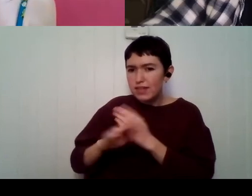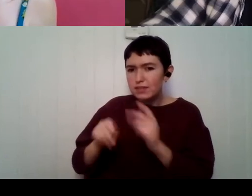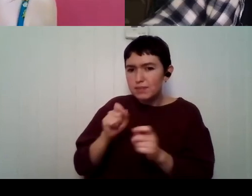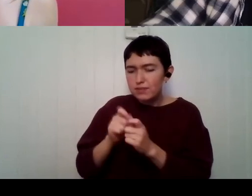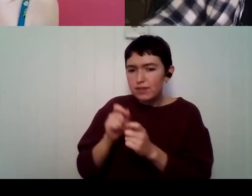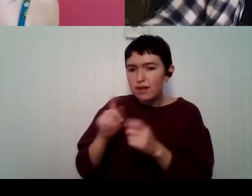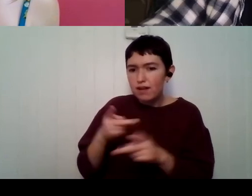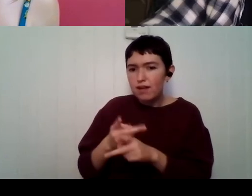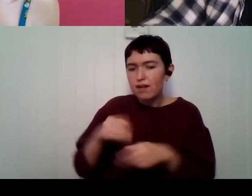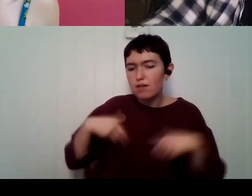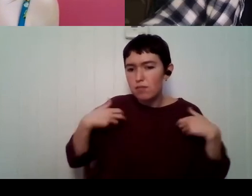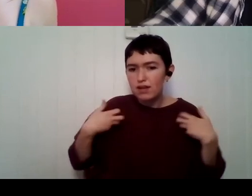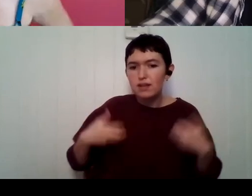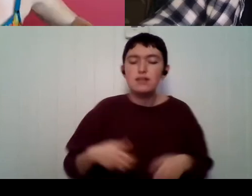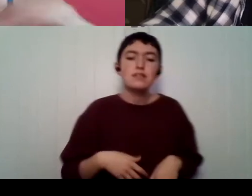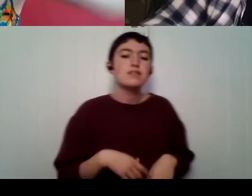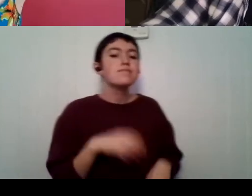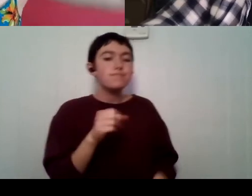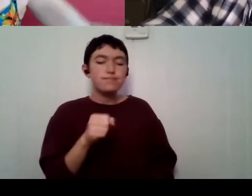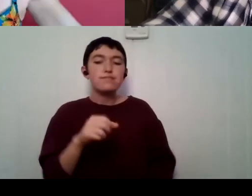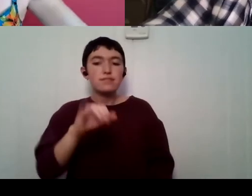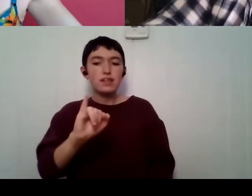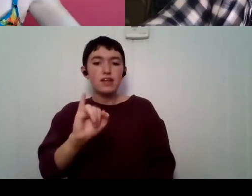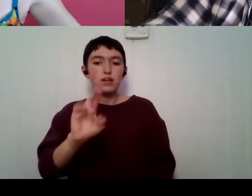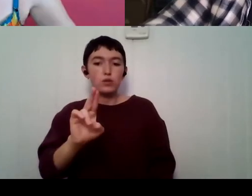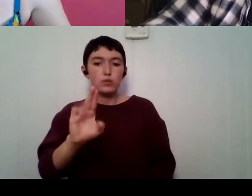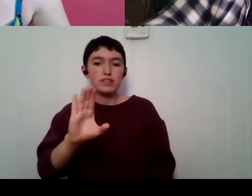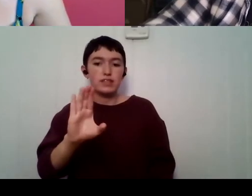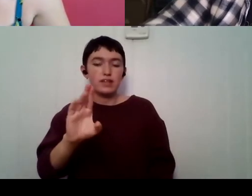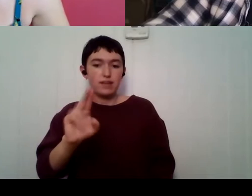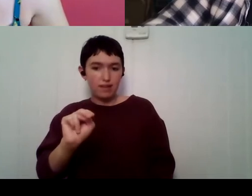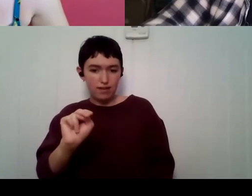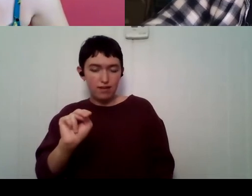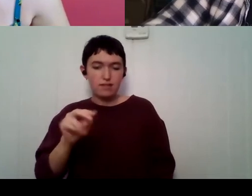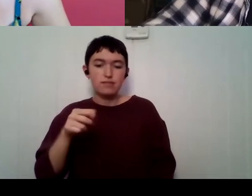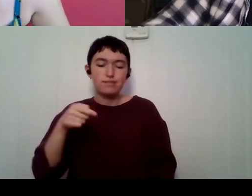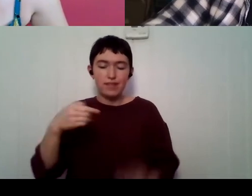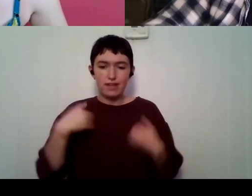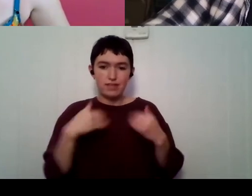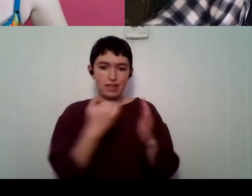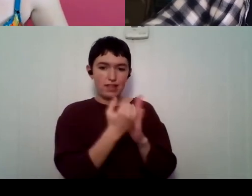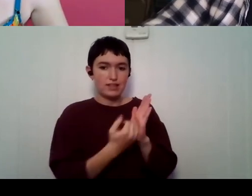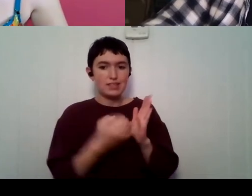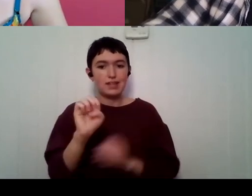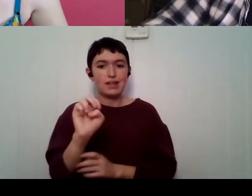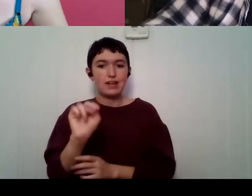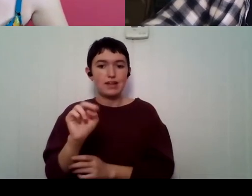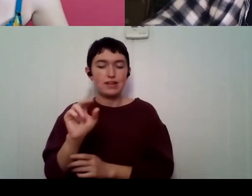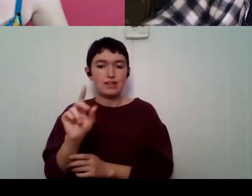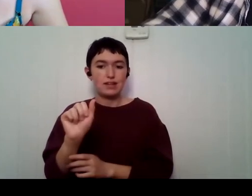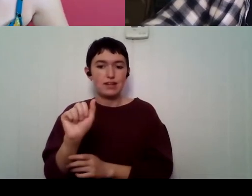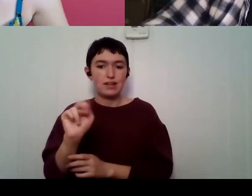IUCN, which has a list of all the endangered species out there. And there is a red list, which is kind of like oh